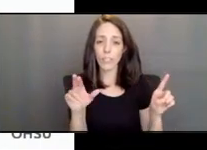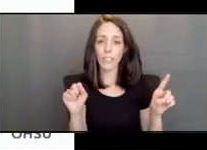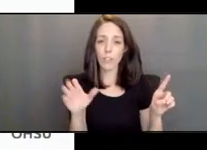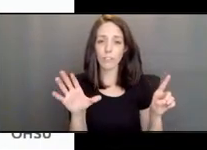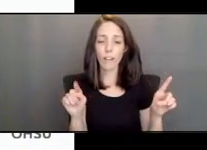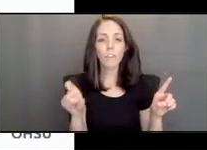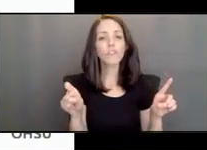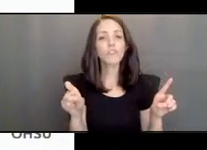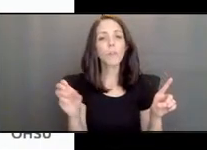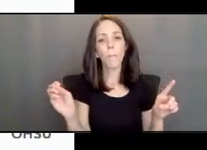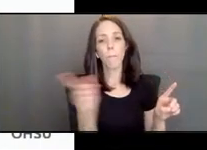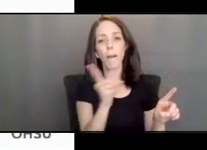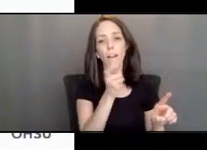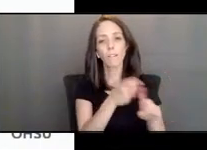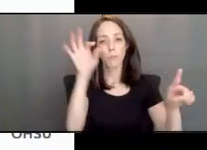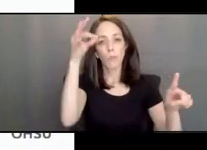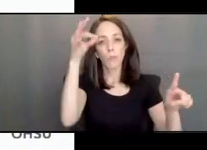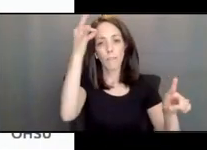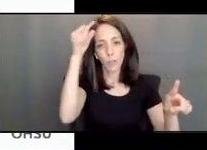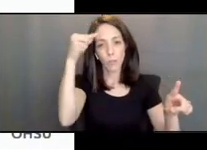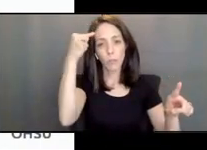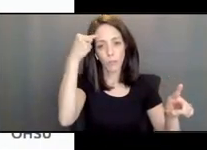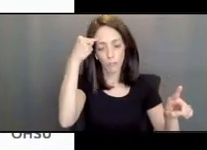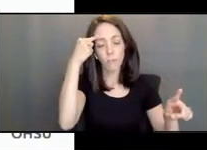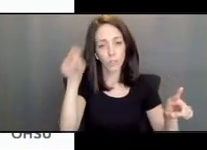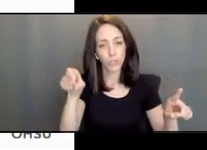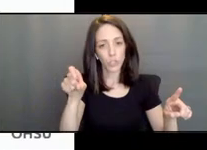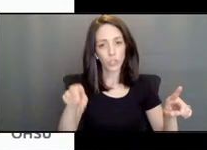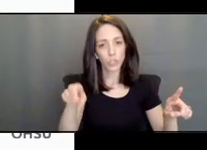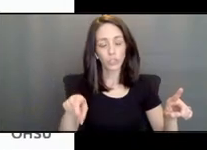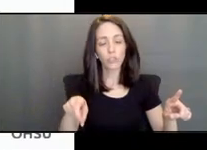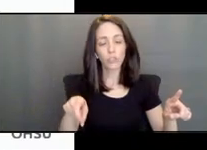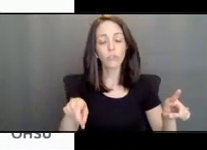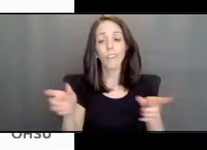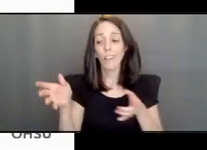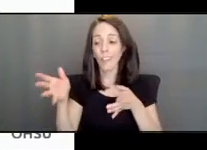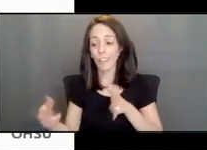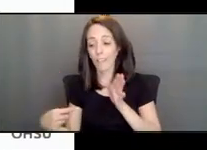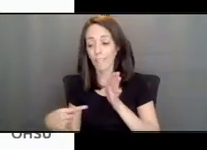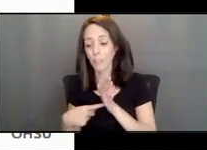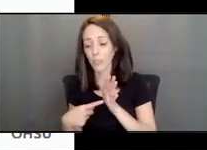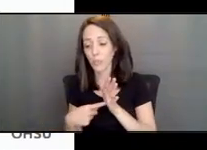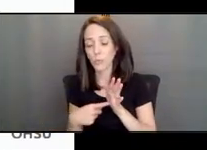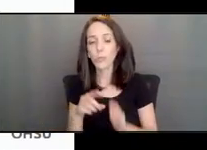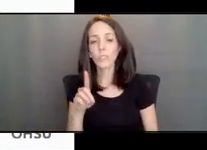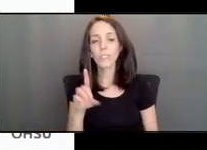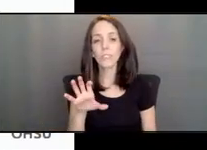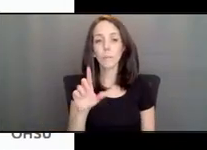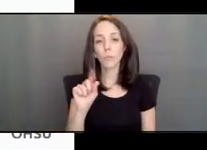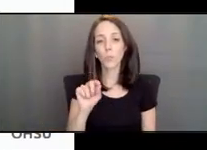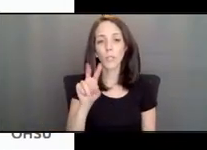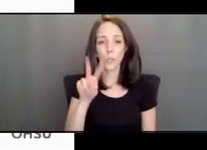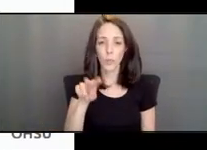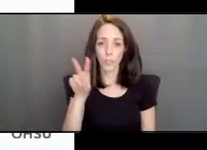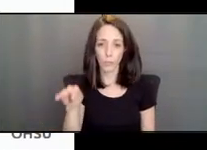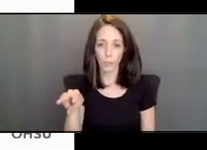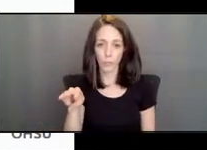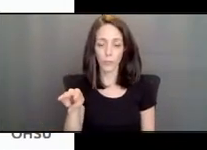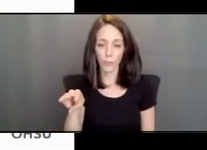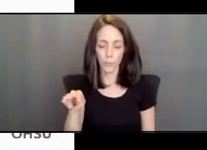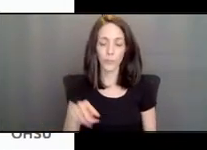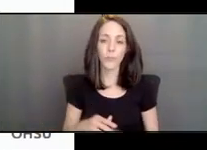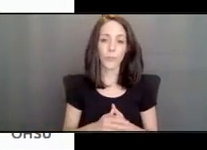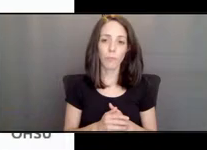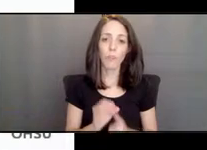federal government, with the rest due in December 2022. On net, OHSU